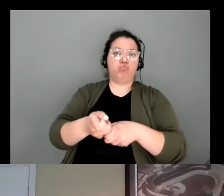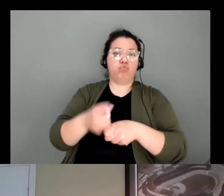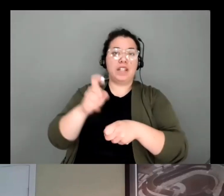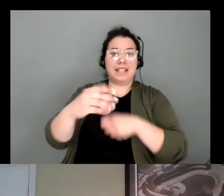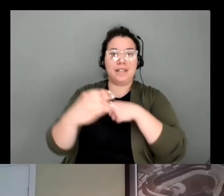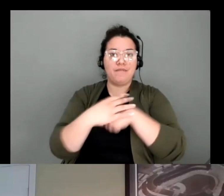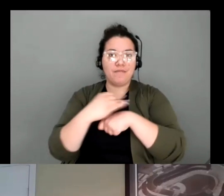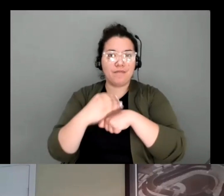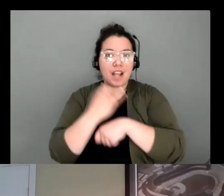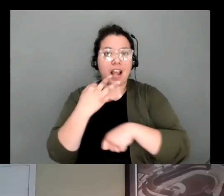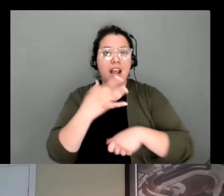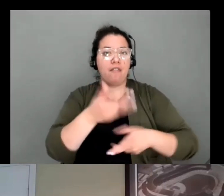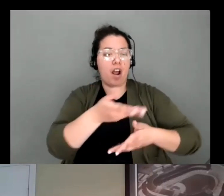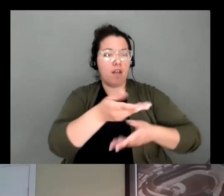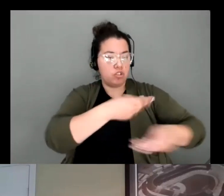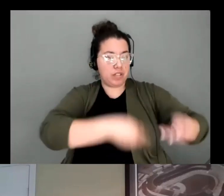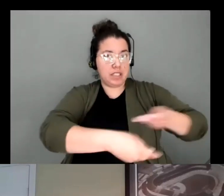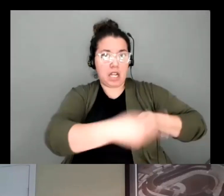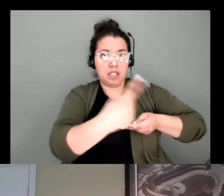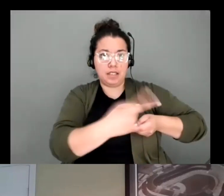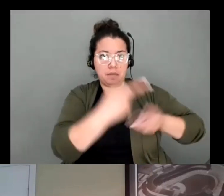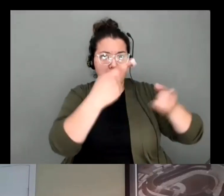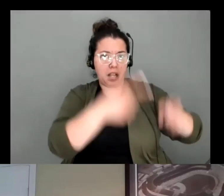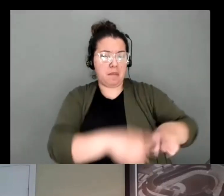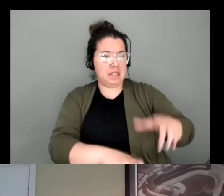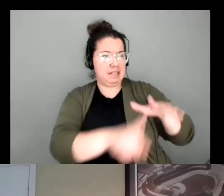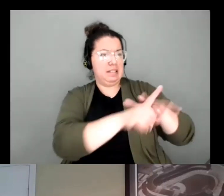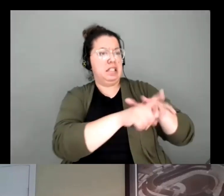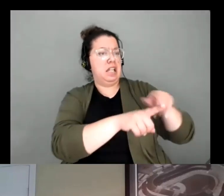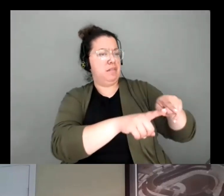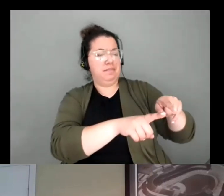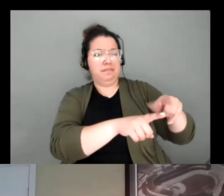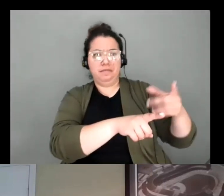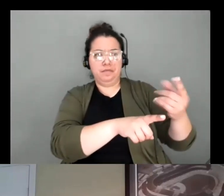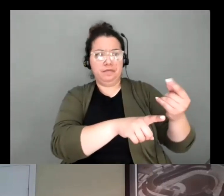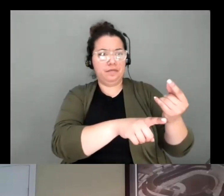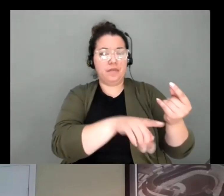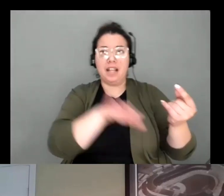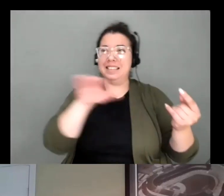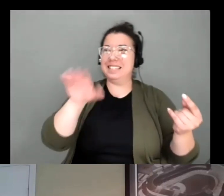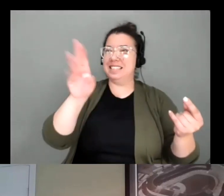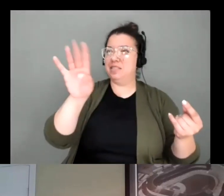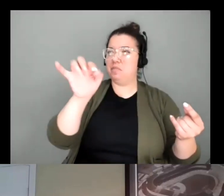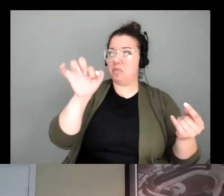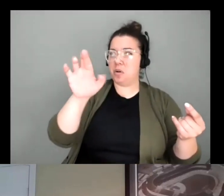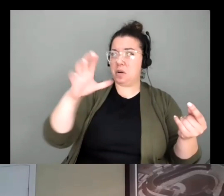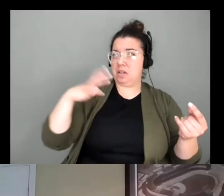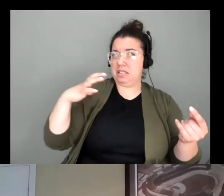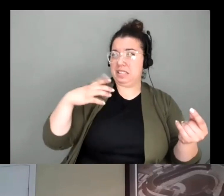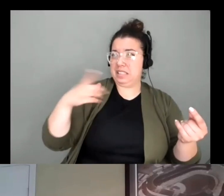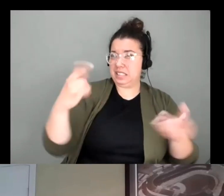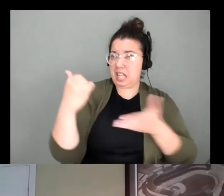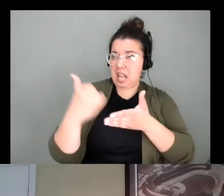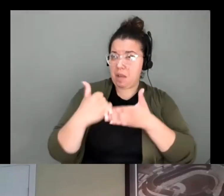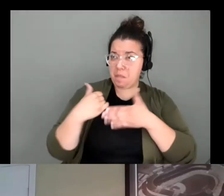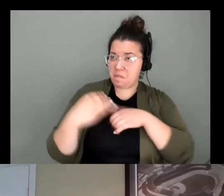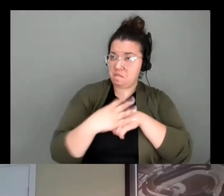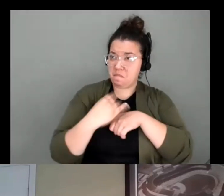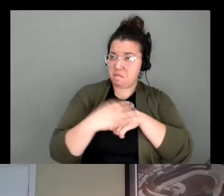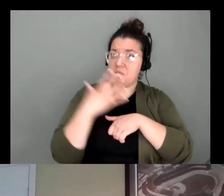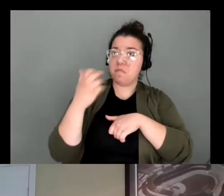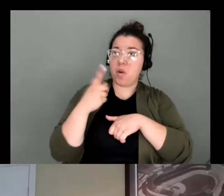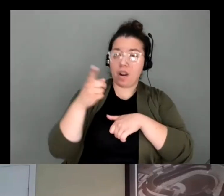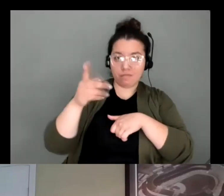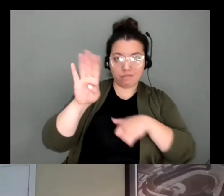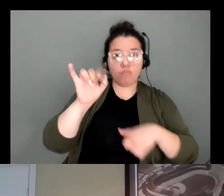in a transaction and you're not sure what the next step is. Okay. Okay, great. And